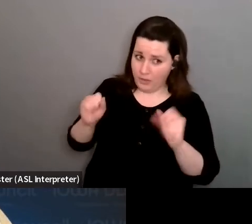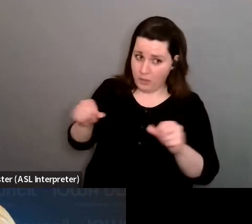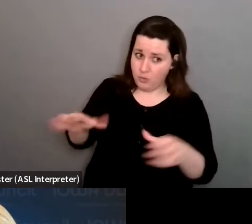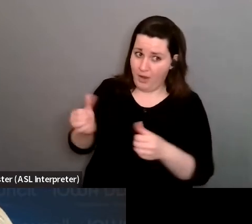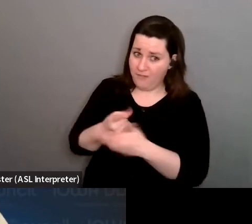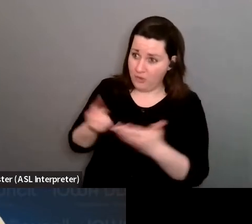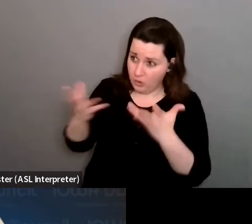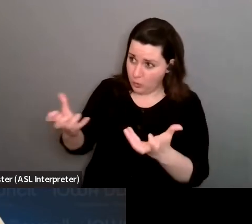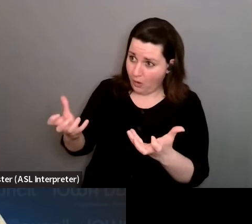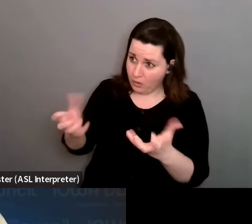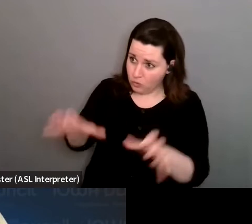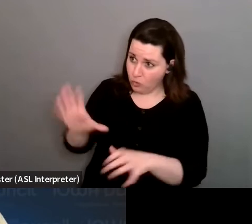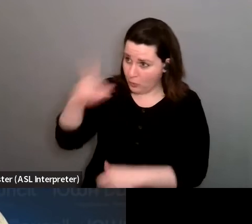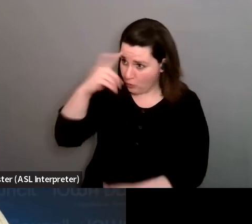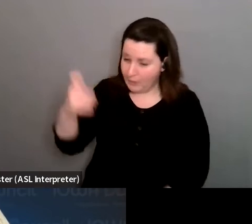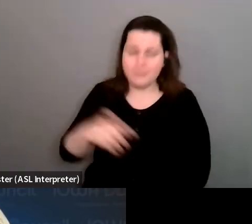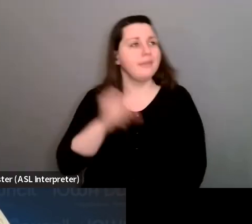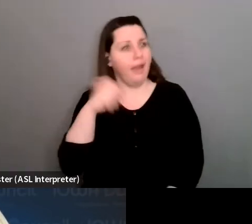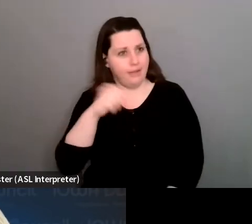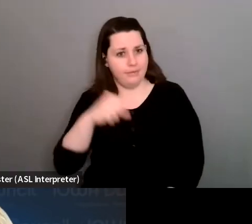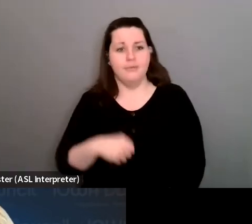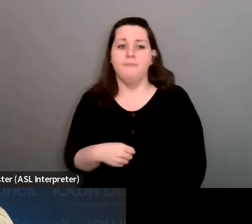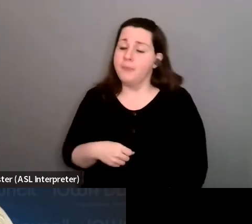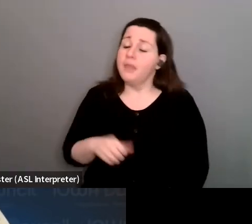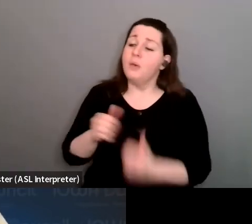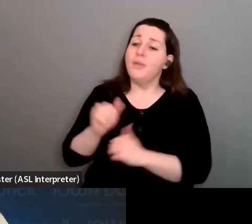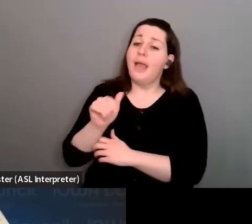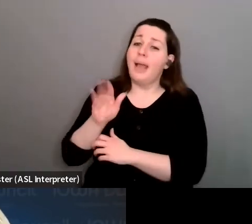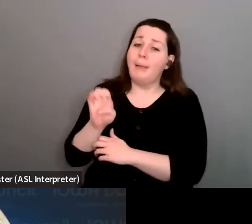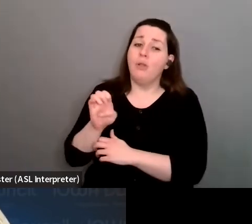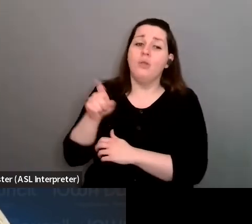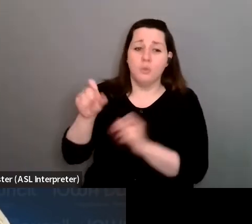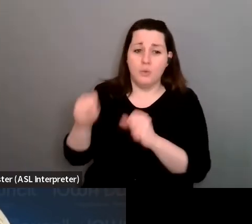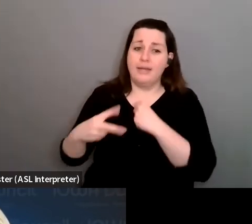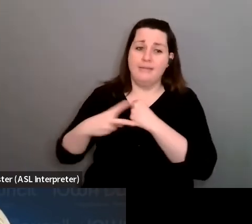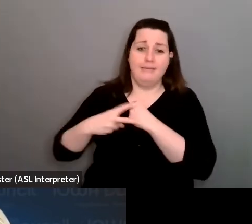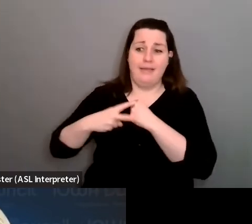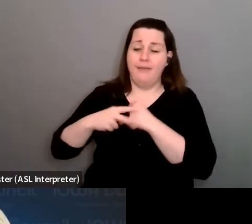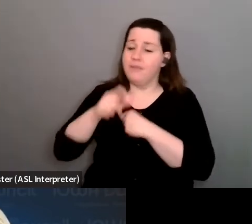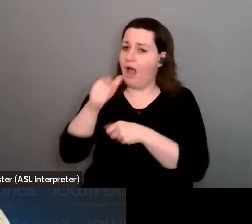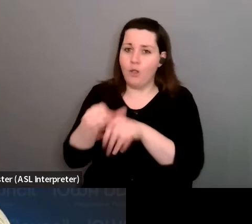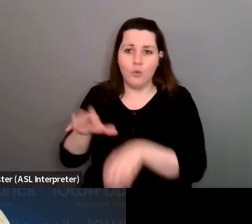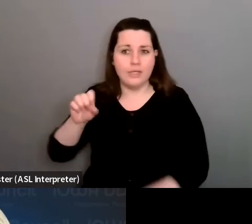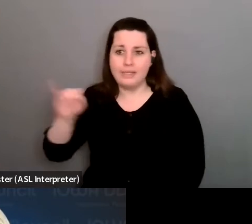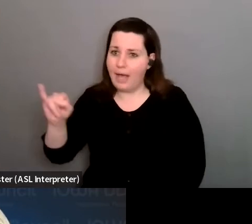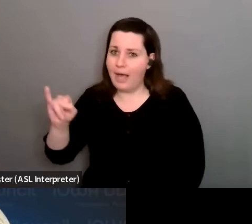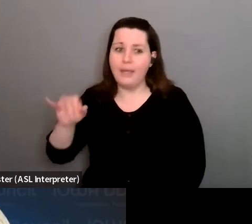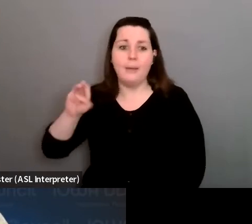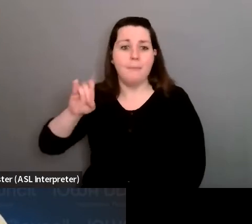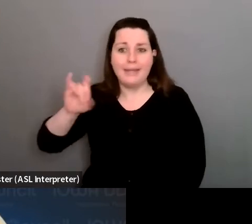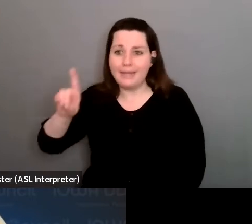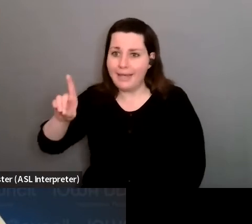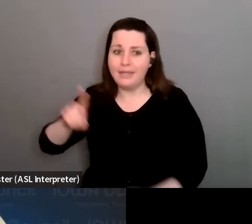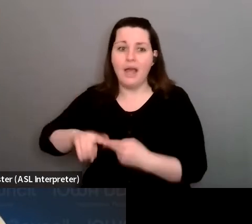your dreams? Yes. With ABLE, you can save without losing SSI, Medicaid, HUD, and